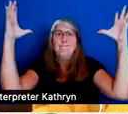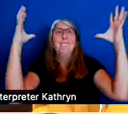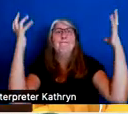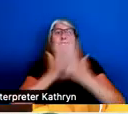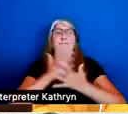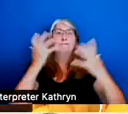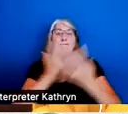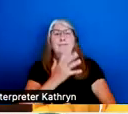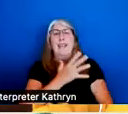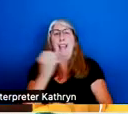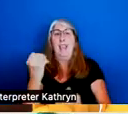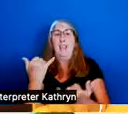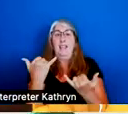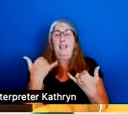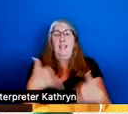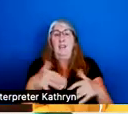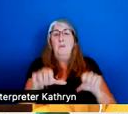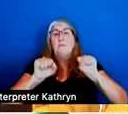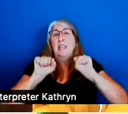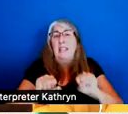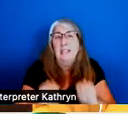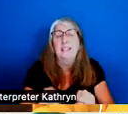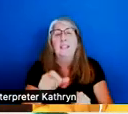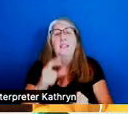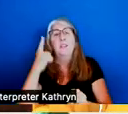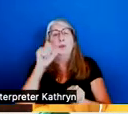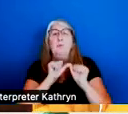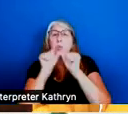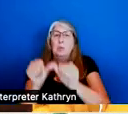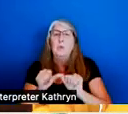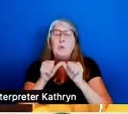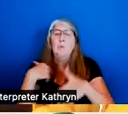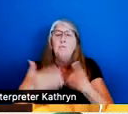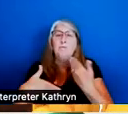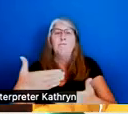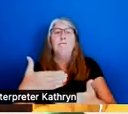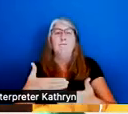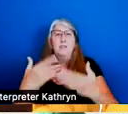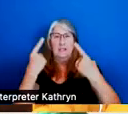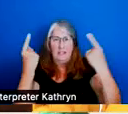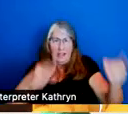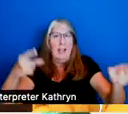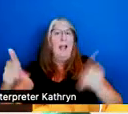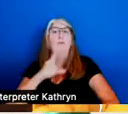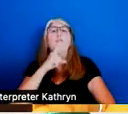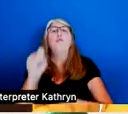and the tenacity to pursue its manifestation.